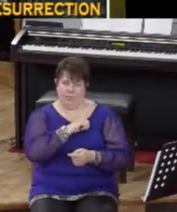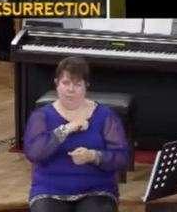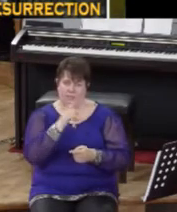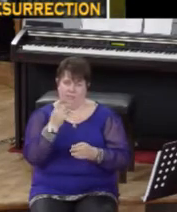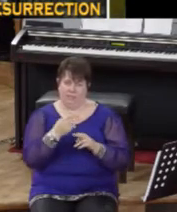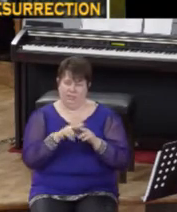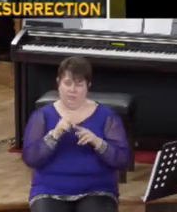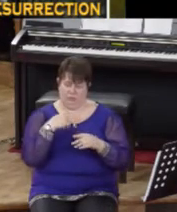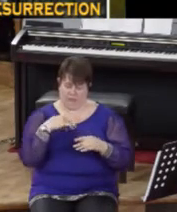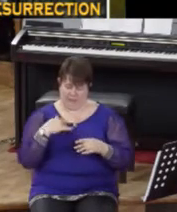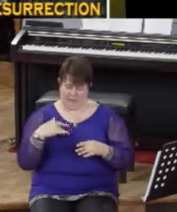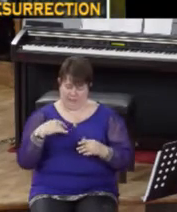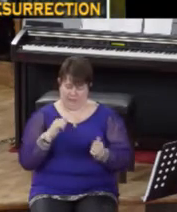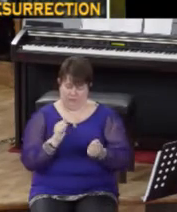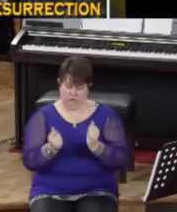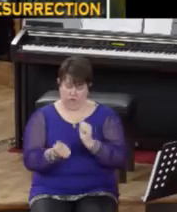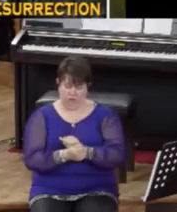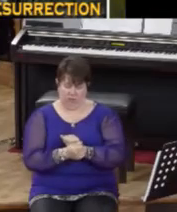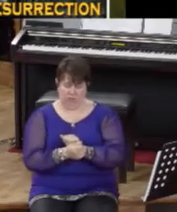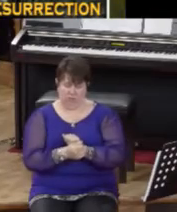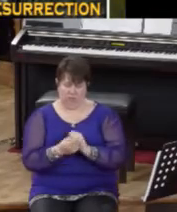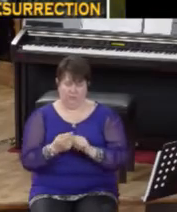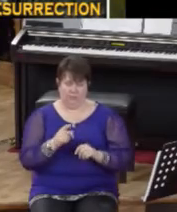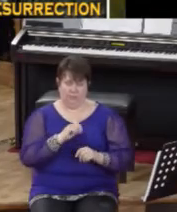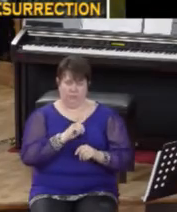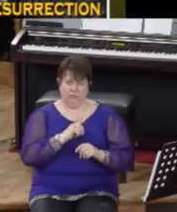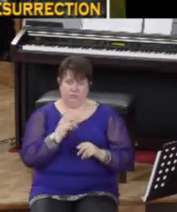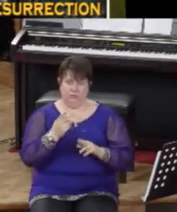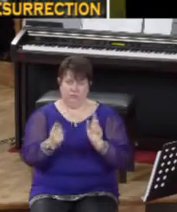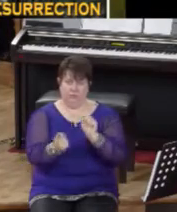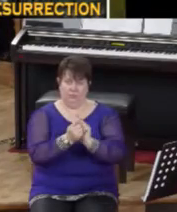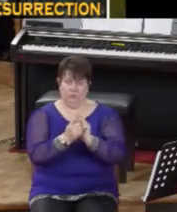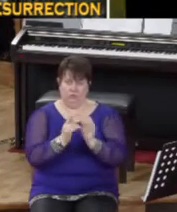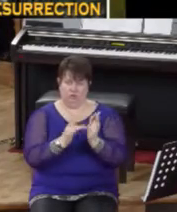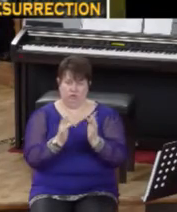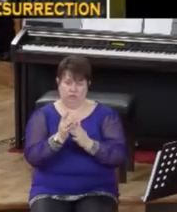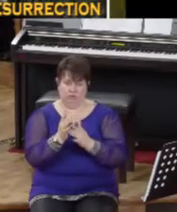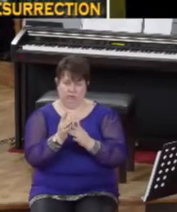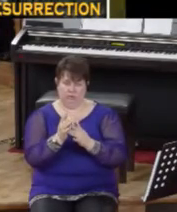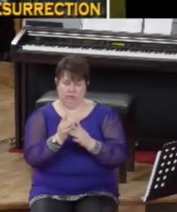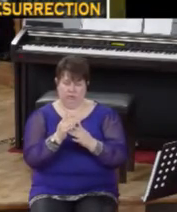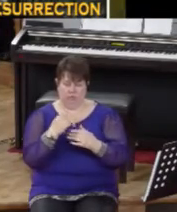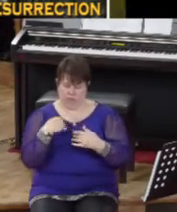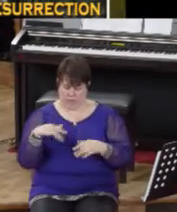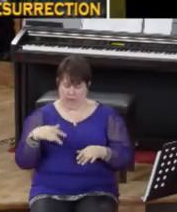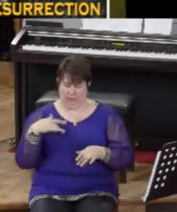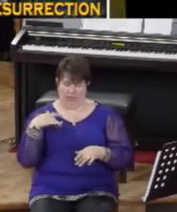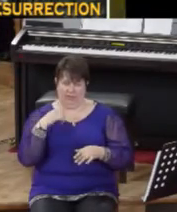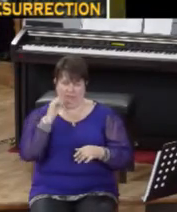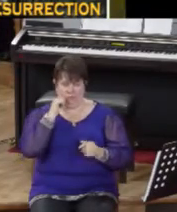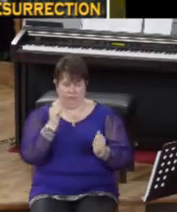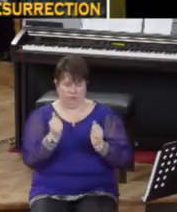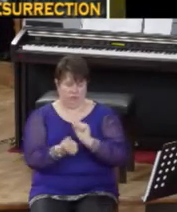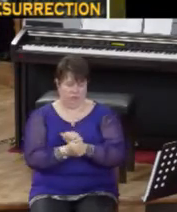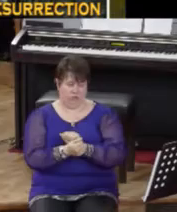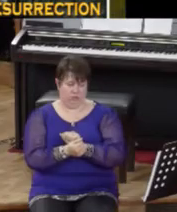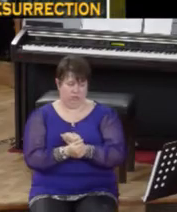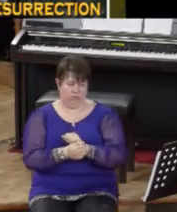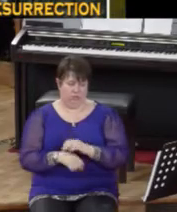Because if you are not the better for having met the risen Lord Jesus Christ, then may I venture to suggest to you